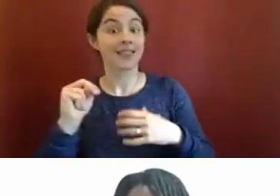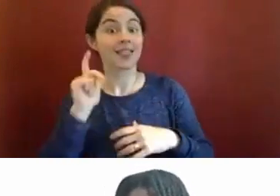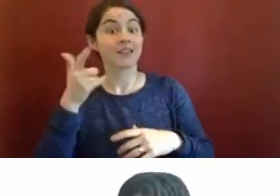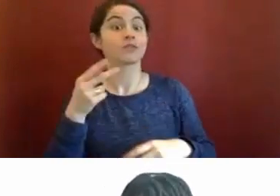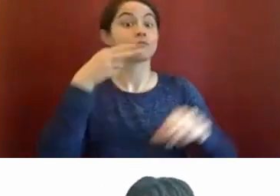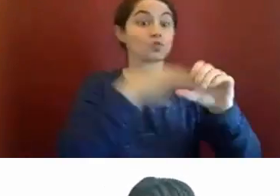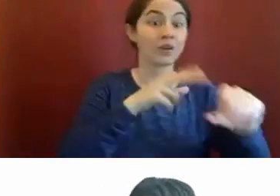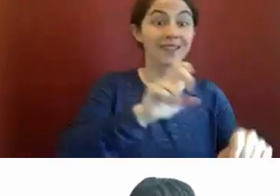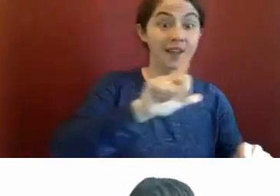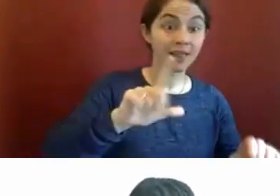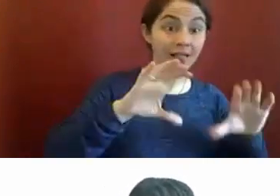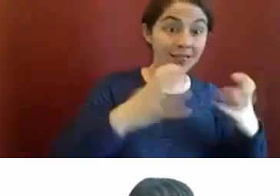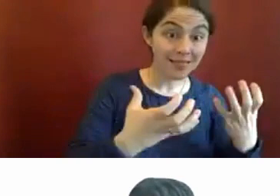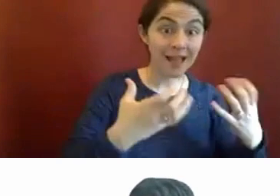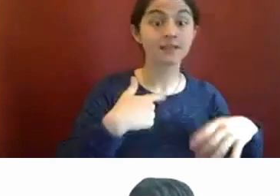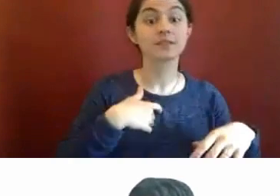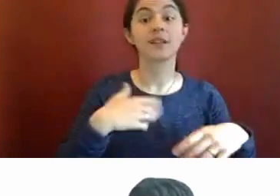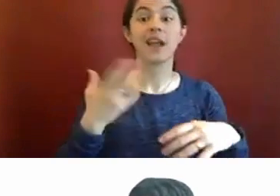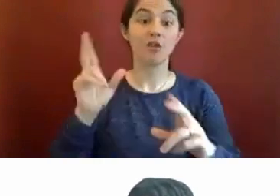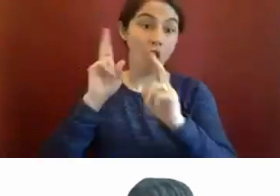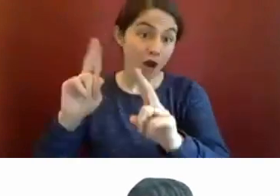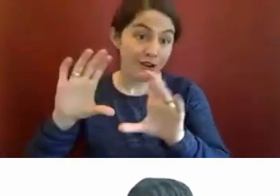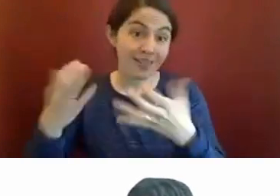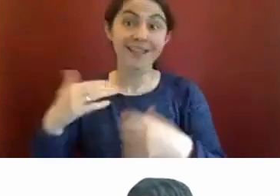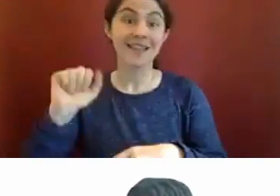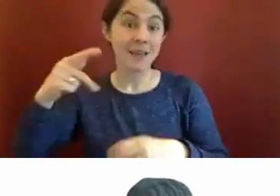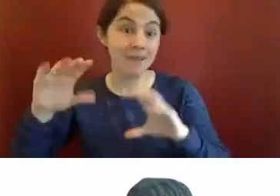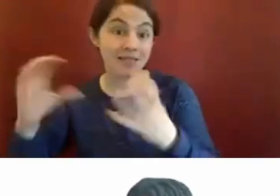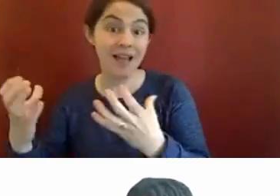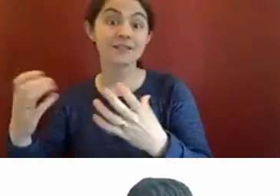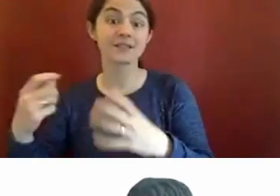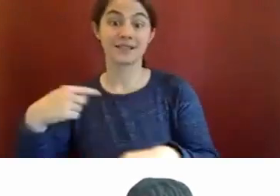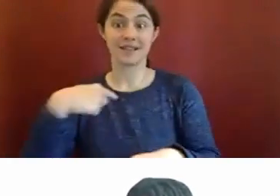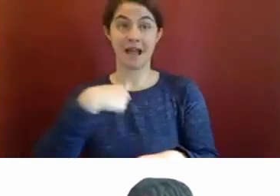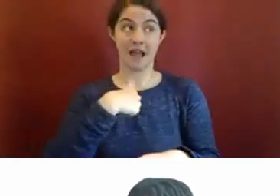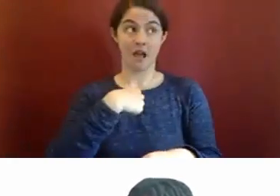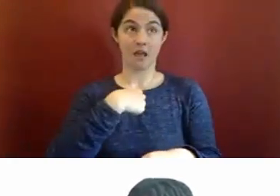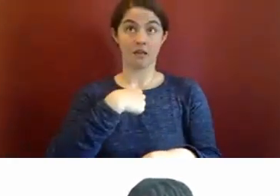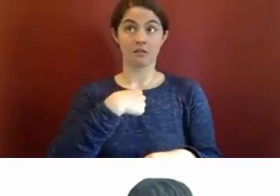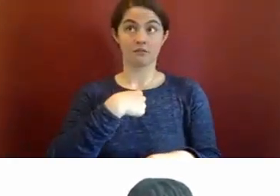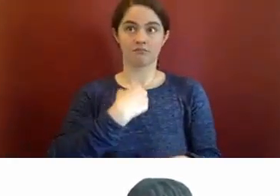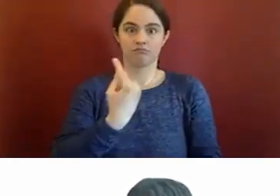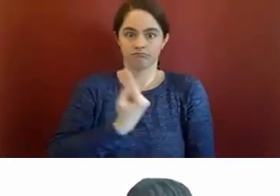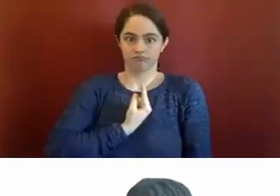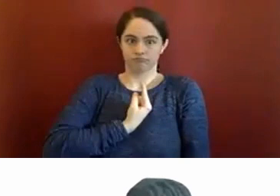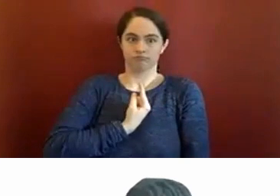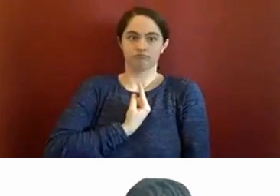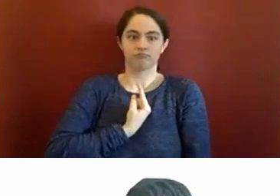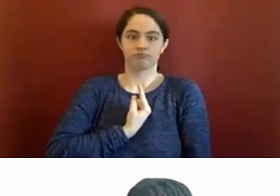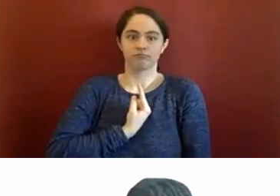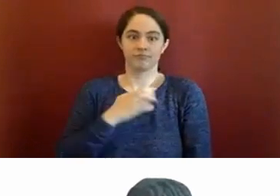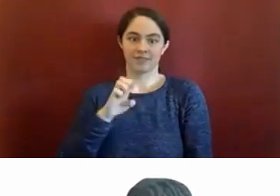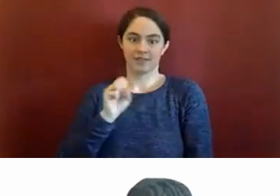I also started taking honor classes and AP classes, I was literally the only